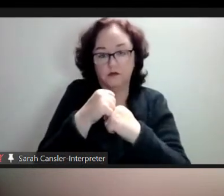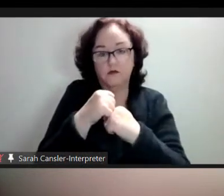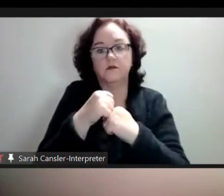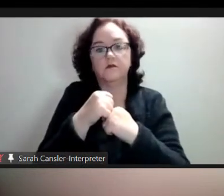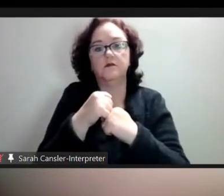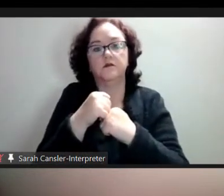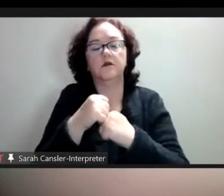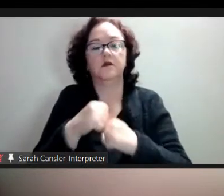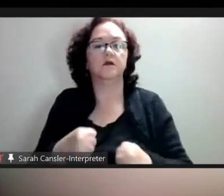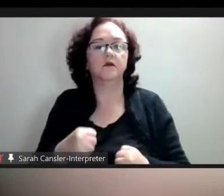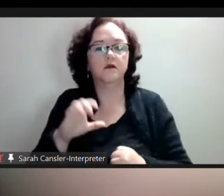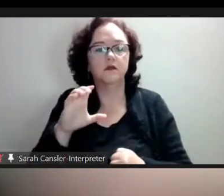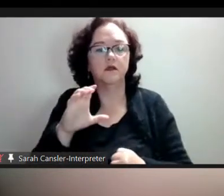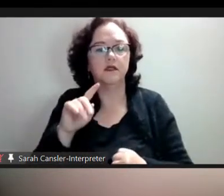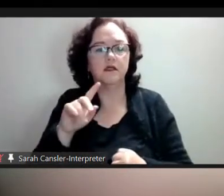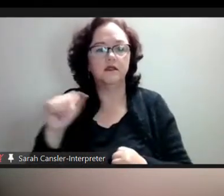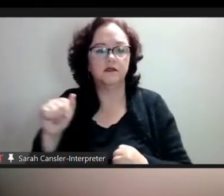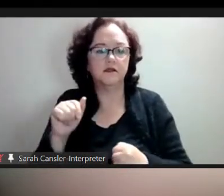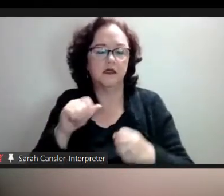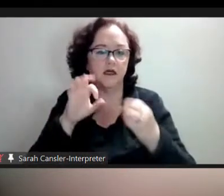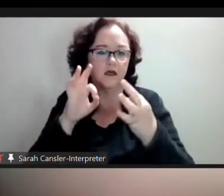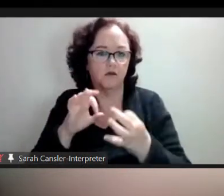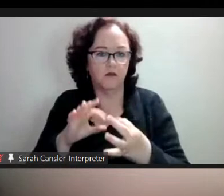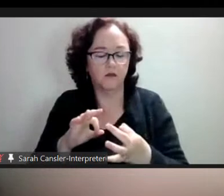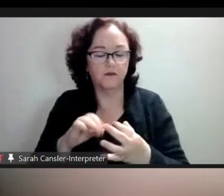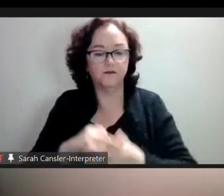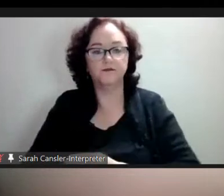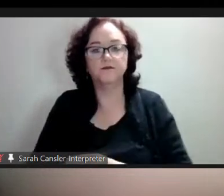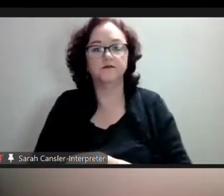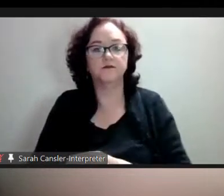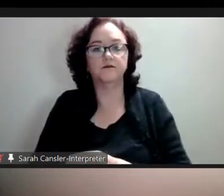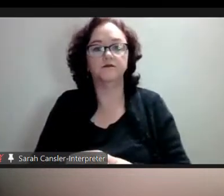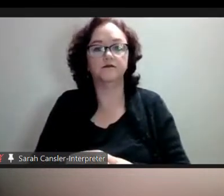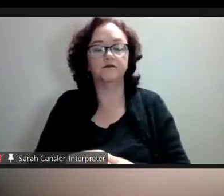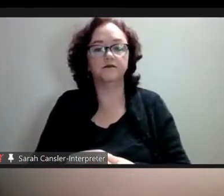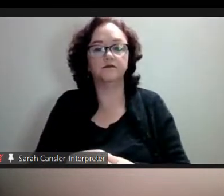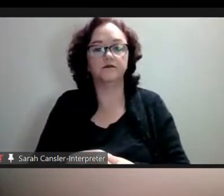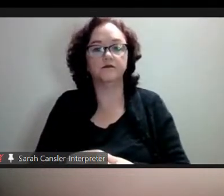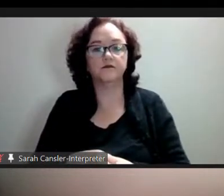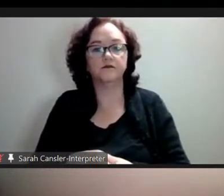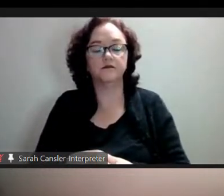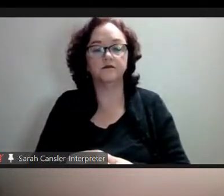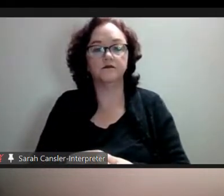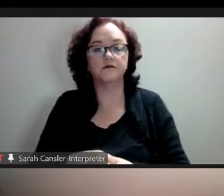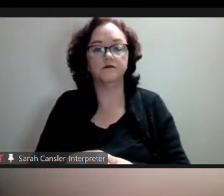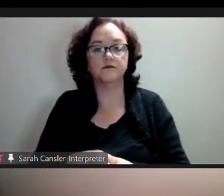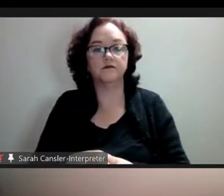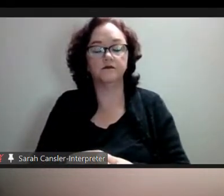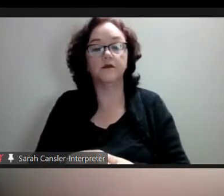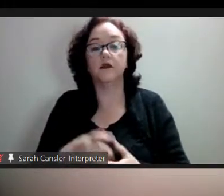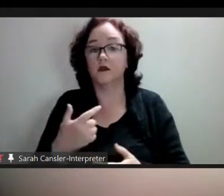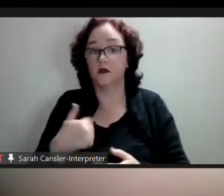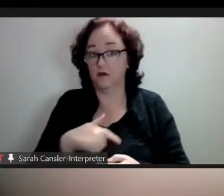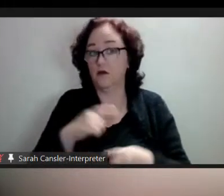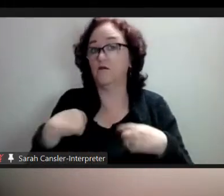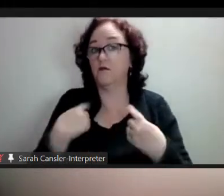what public information is post-construction. We have been hosting a series of meetings with